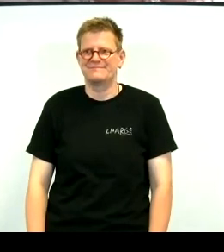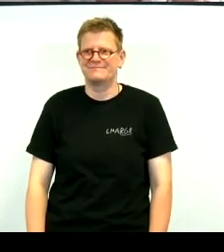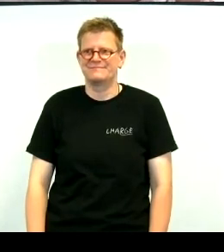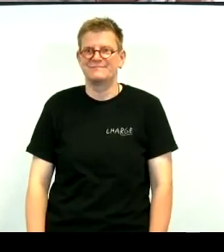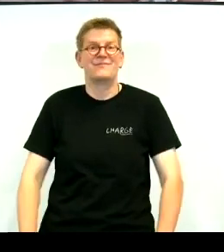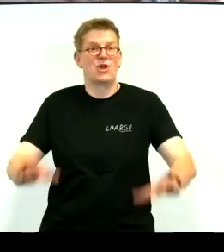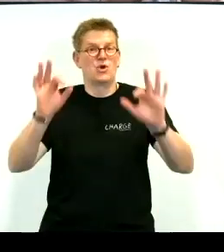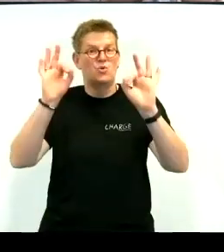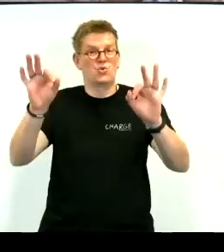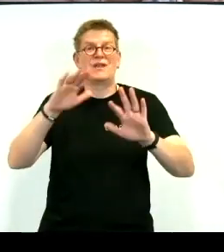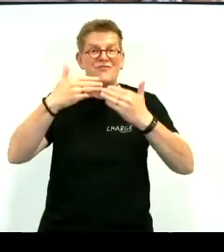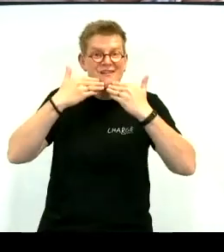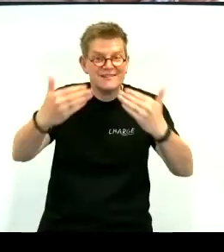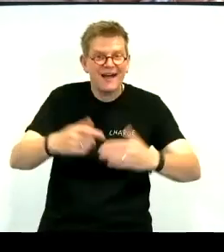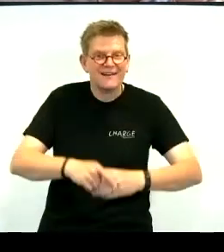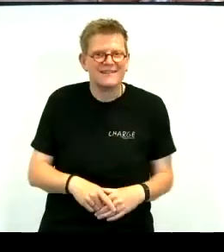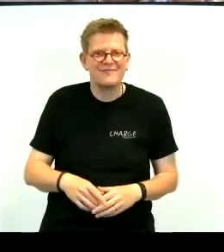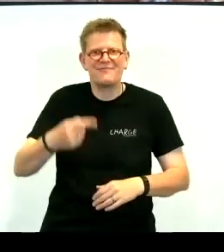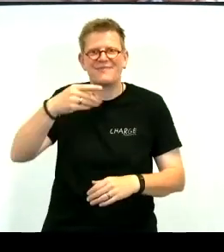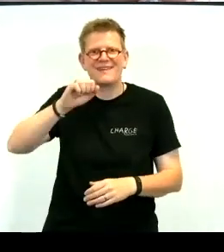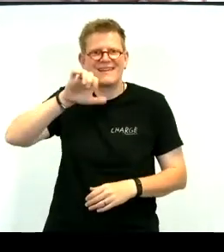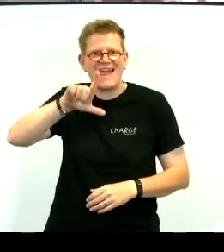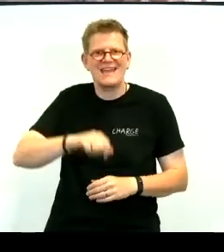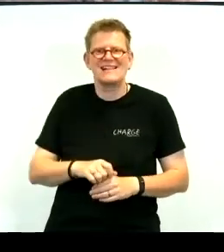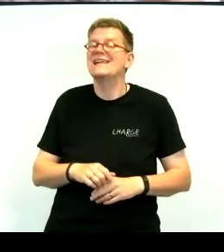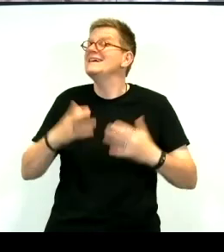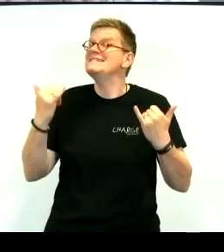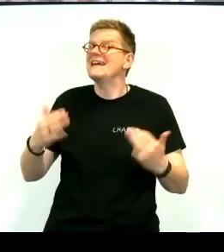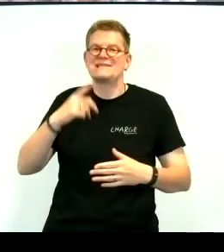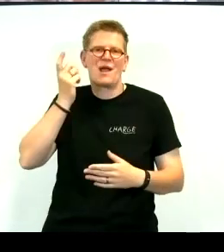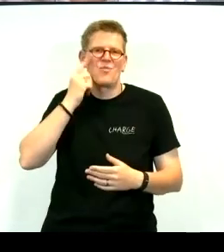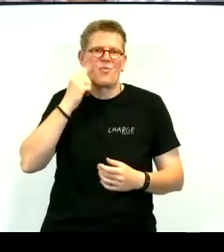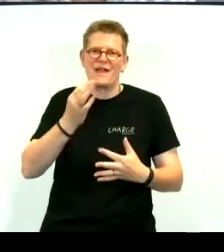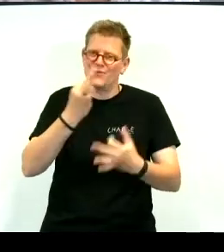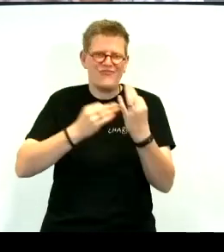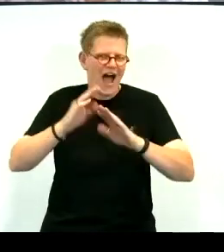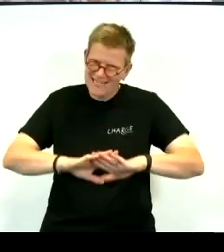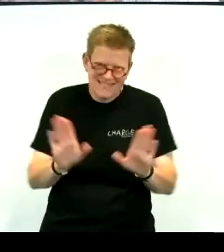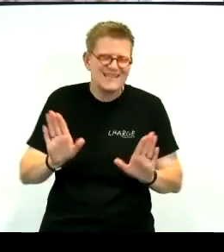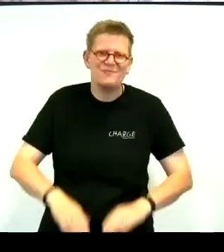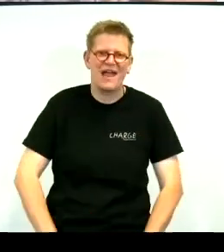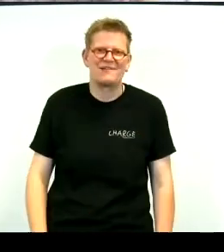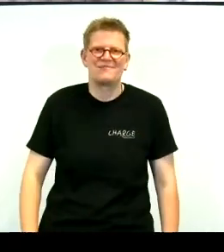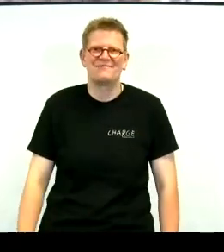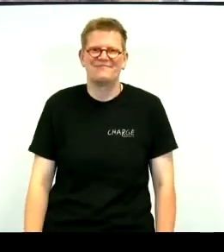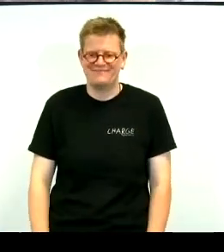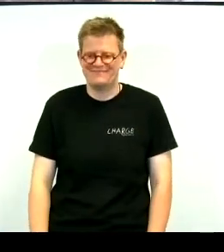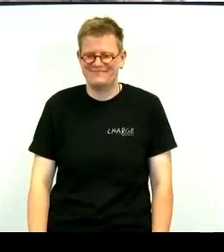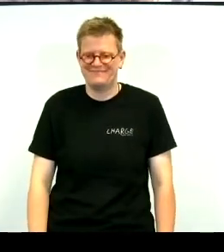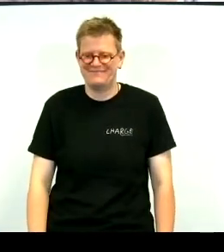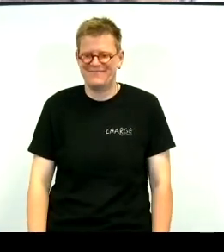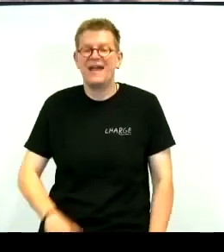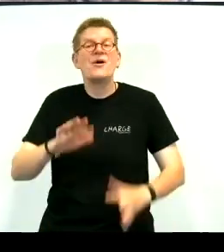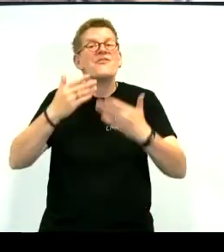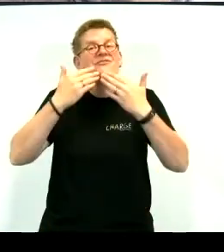Ja, vielen Dank, Gail. Right, thank you so much, Gail. I'm not seeing any additional questions right